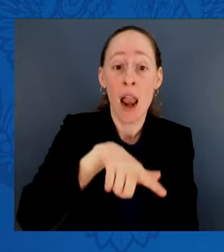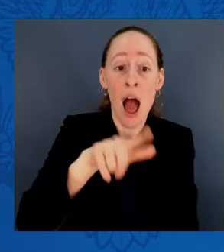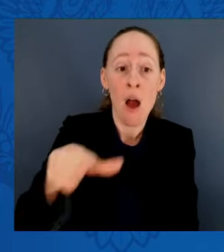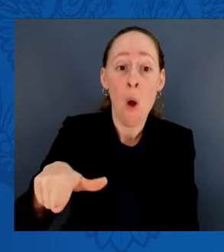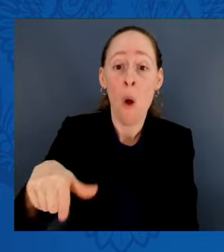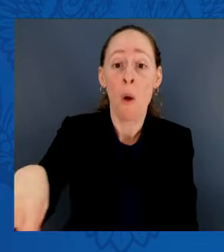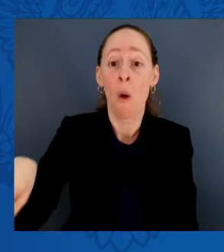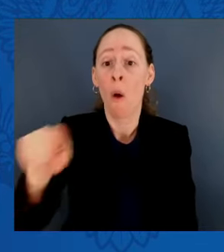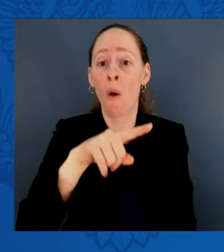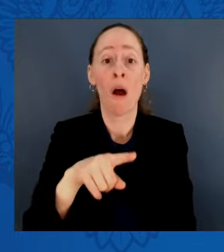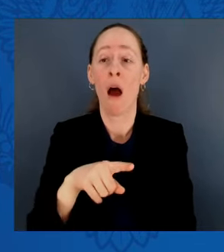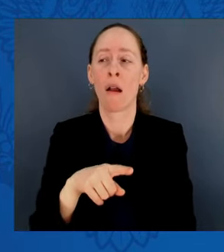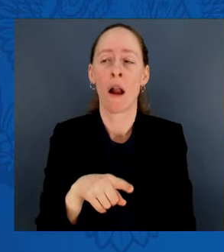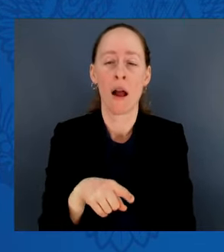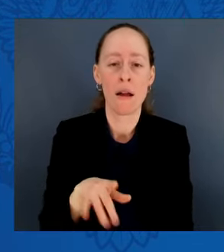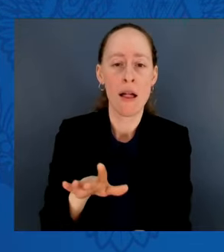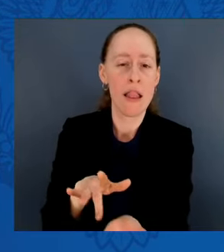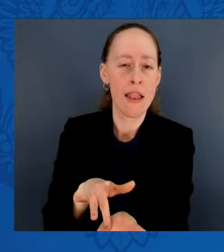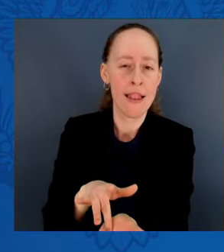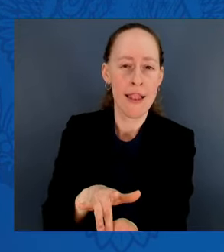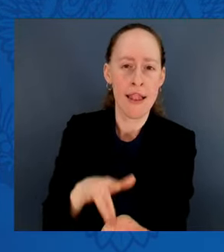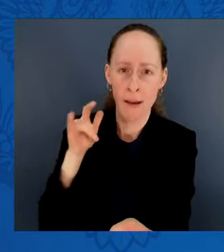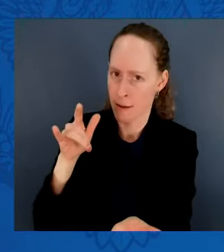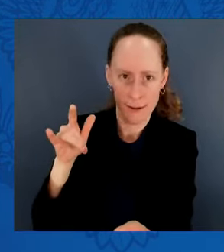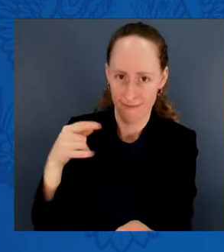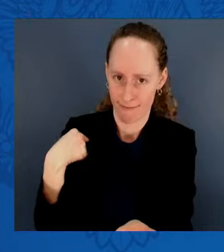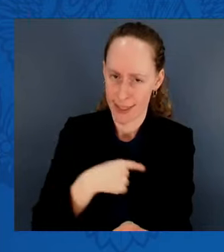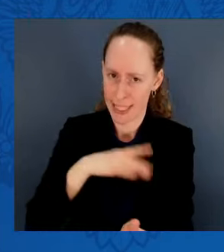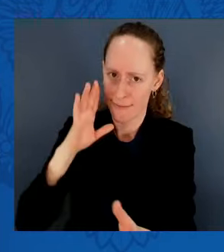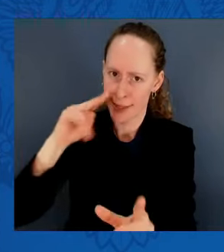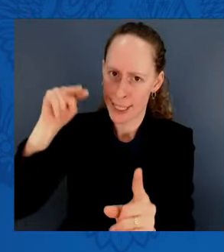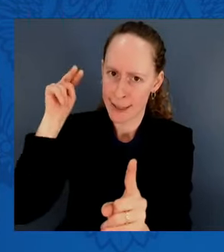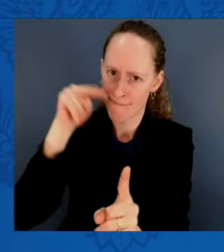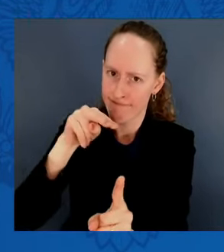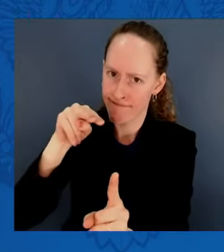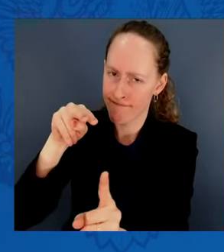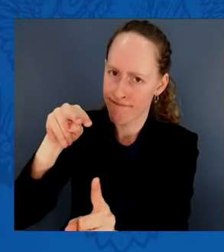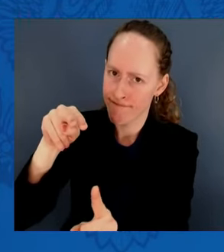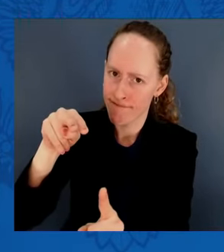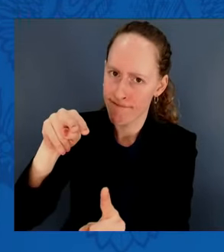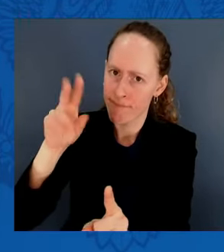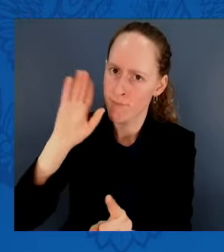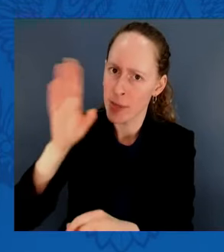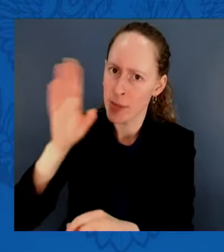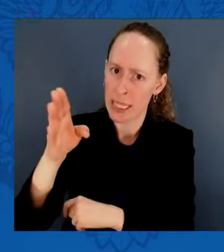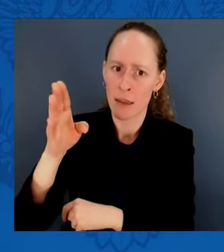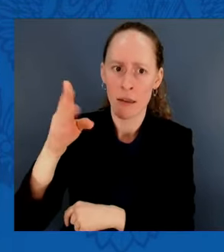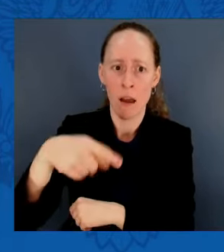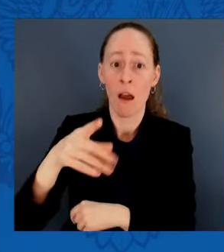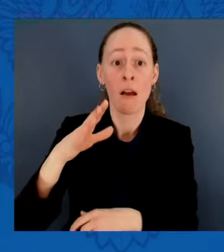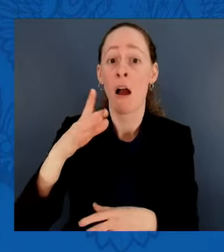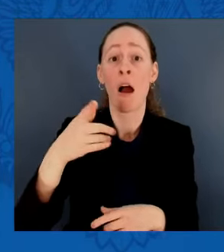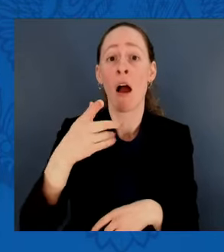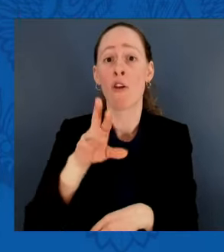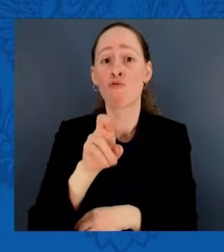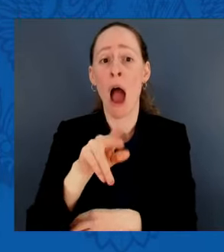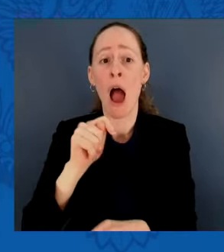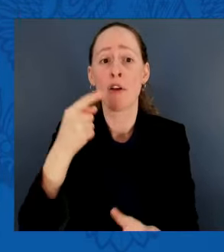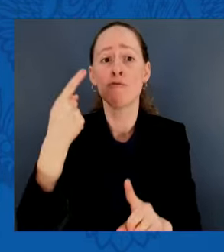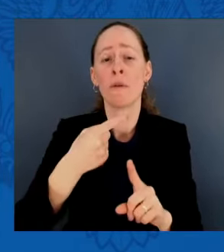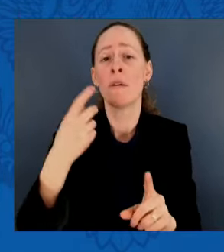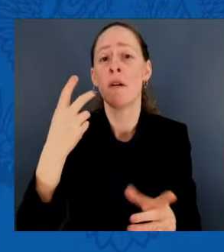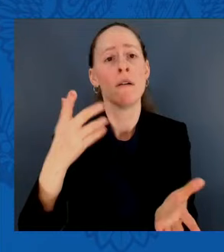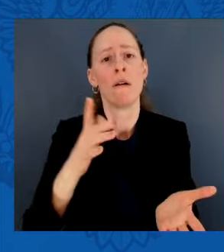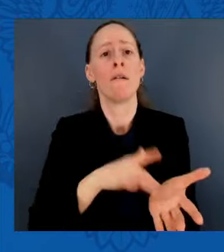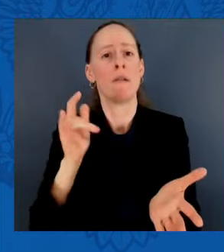price fixing and driving up rents. We've cut red tape so builders can get federally financing, which is already